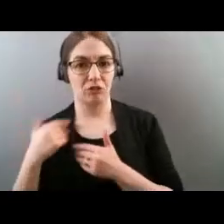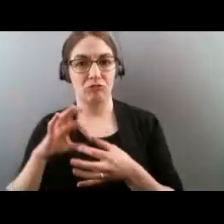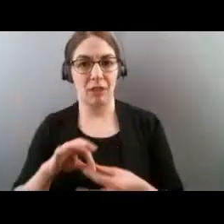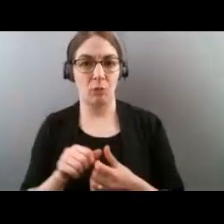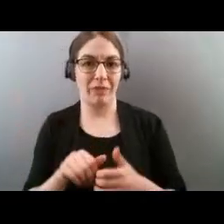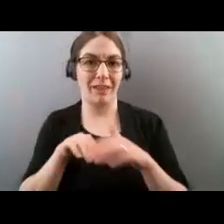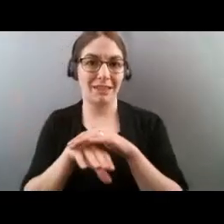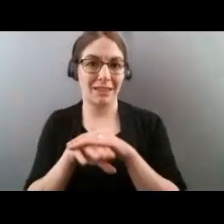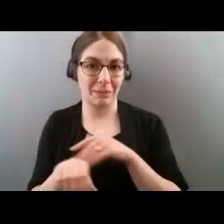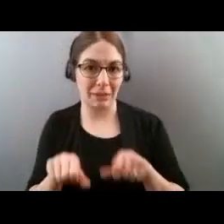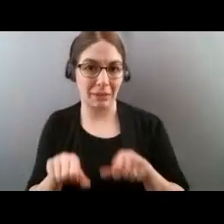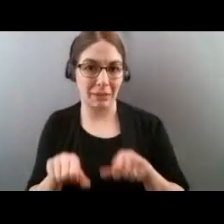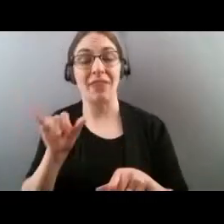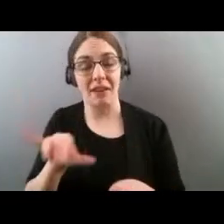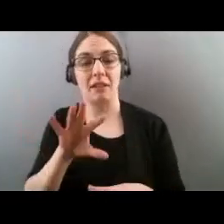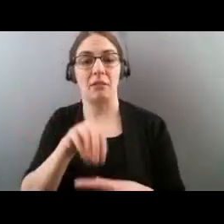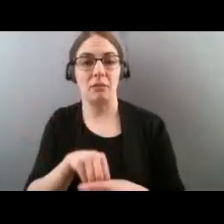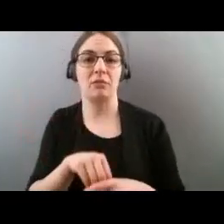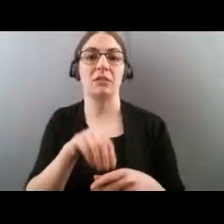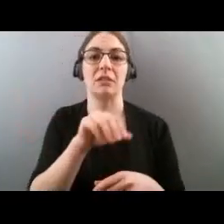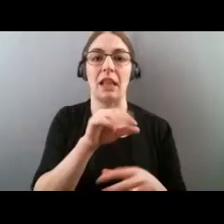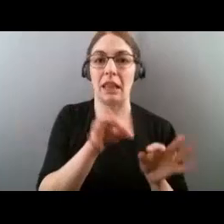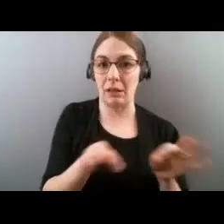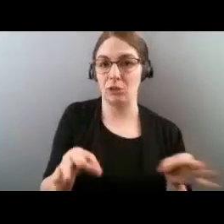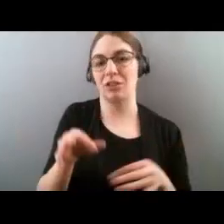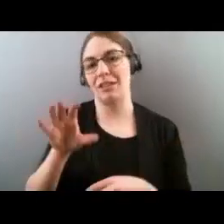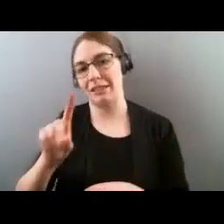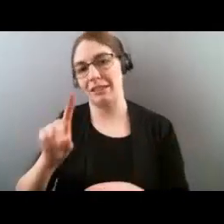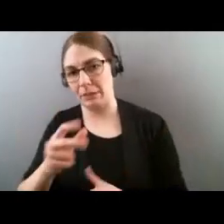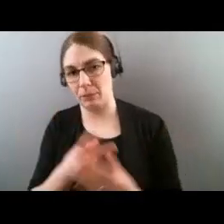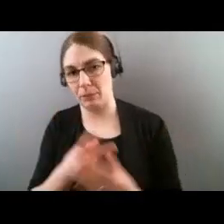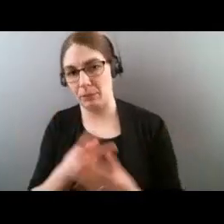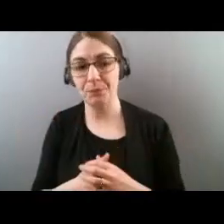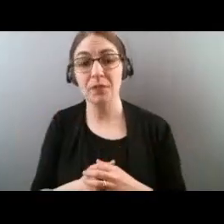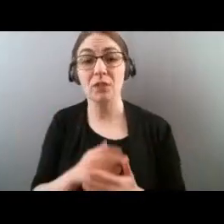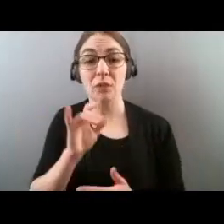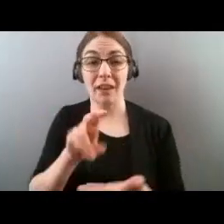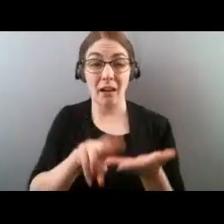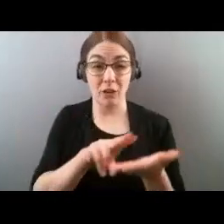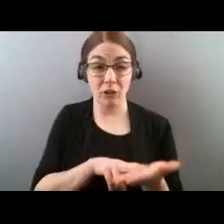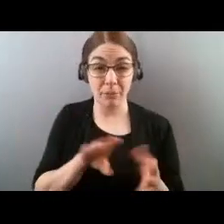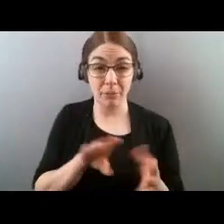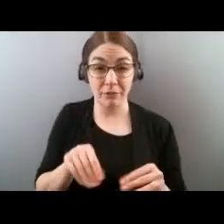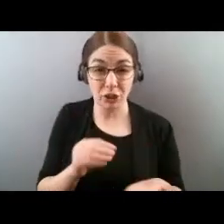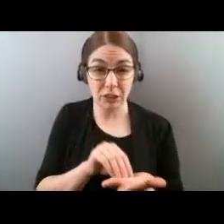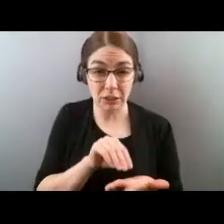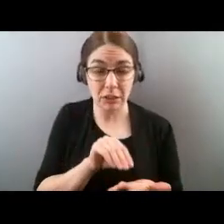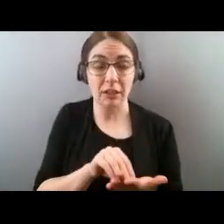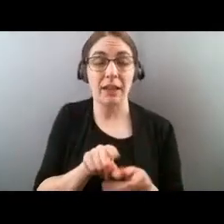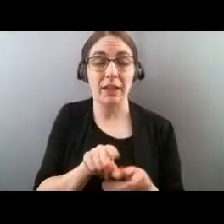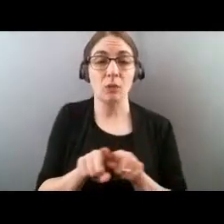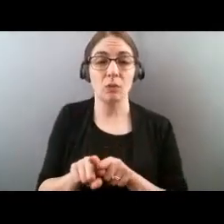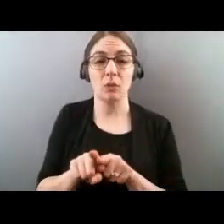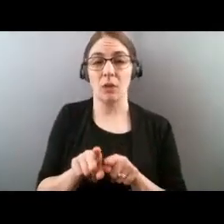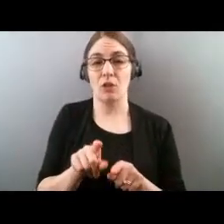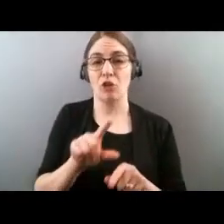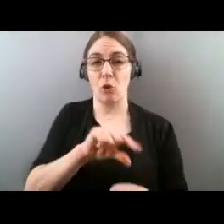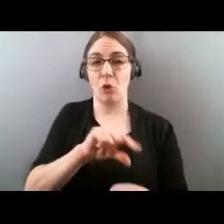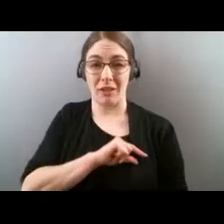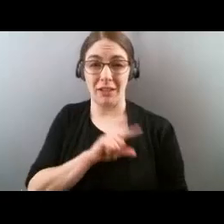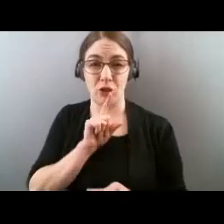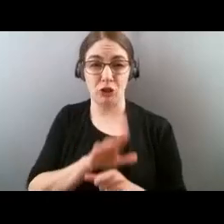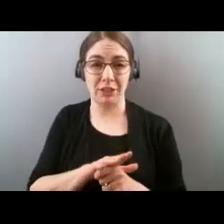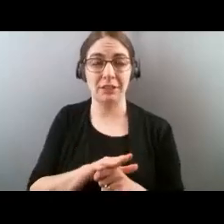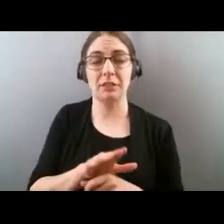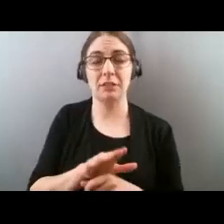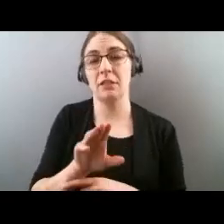that includes language and disability. So that contract provision and the quality assurance mechanisms that go along with it, I think, are a way to